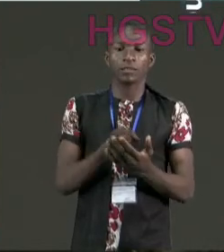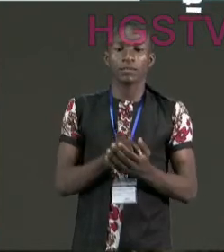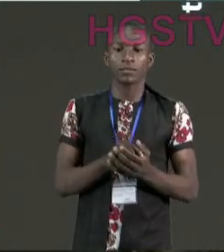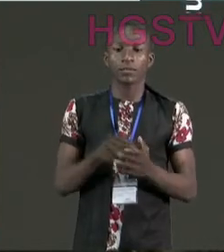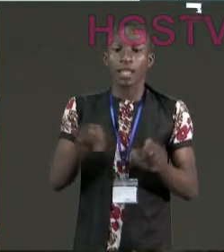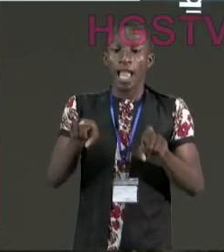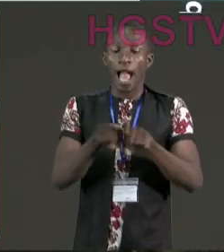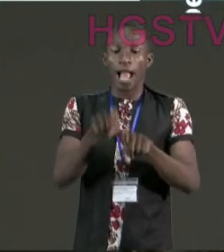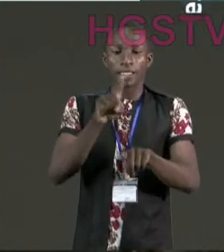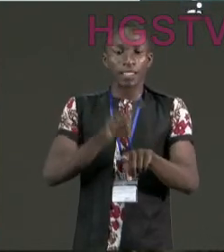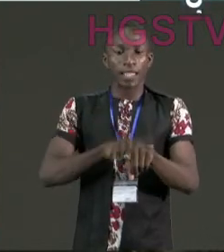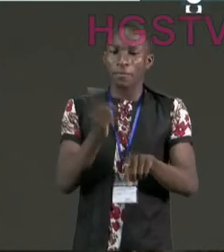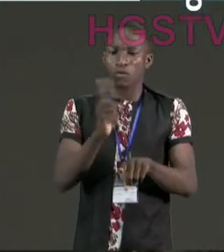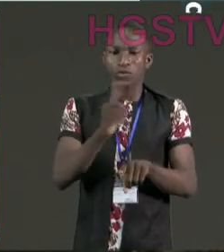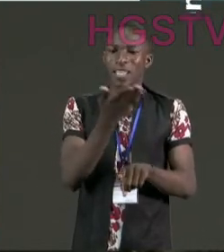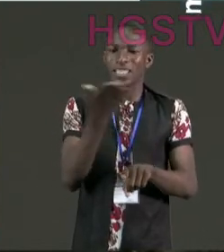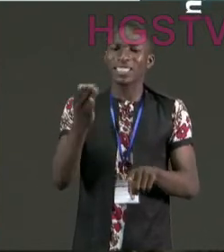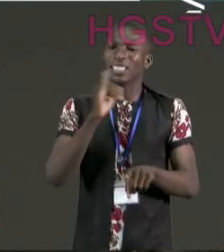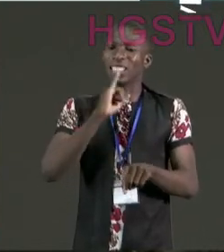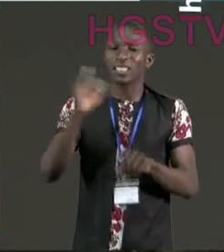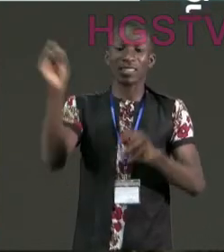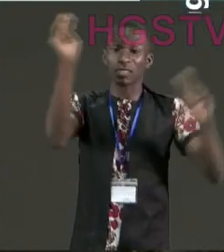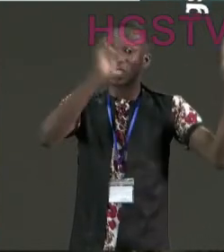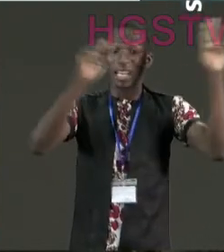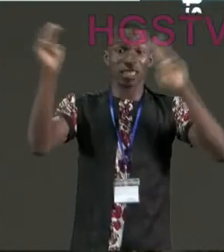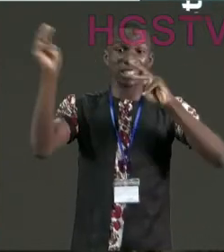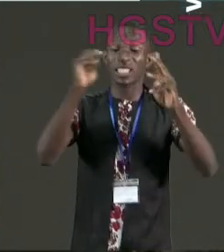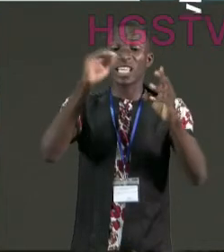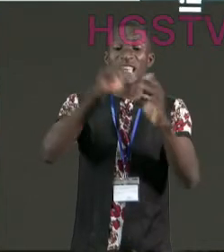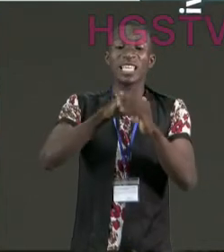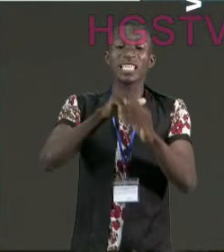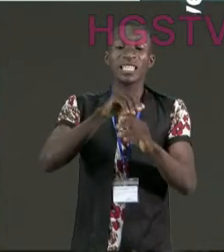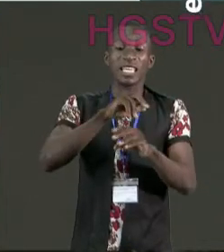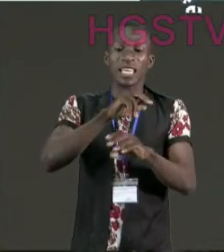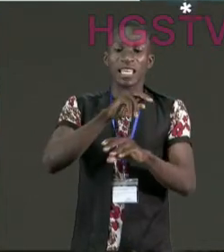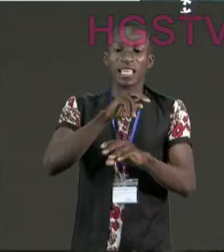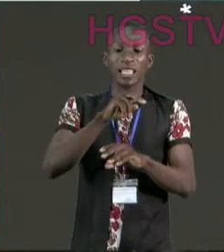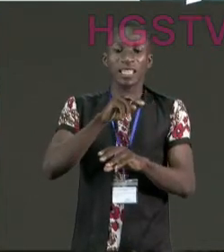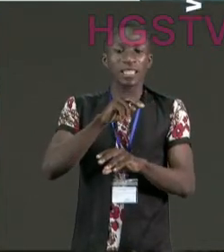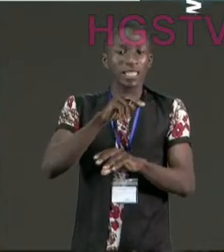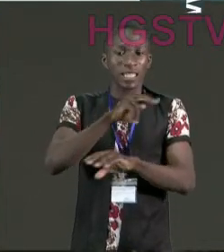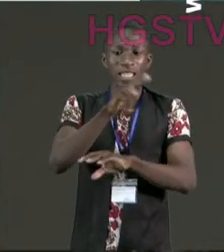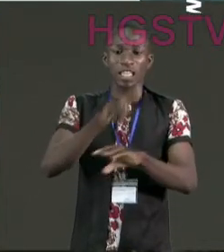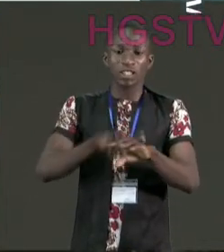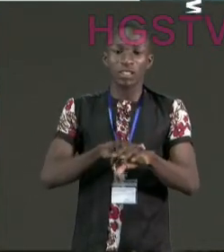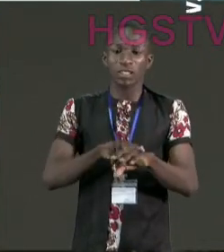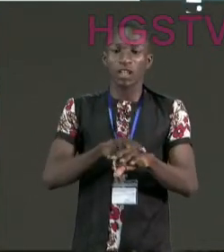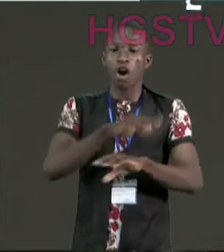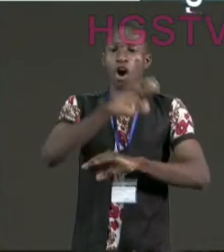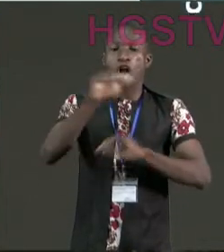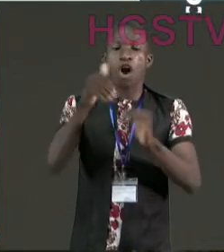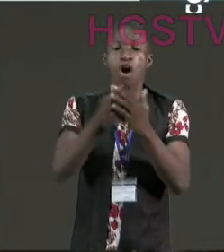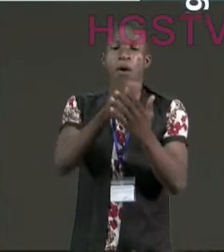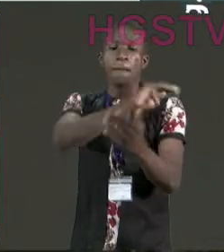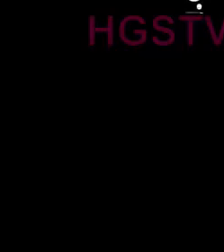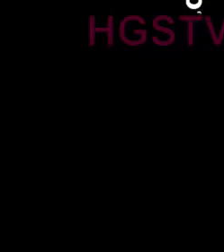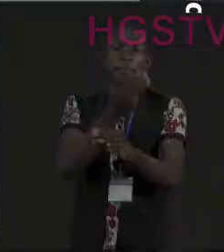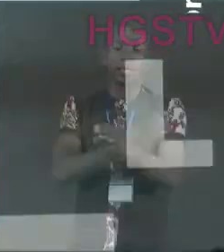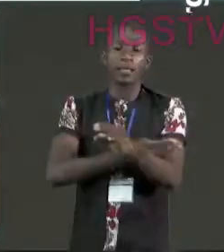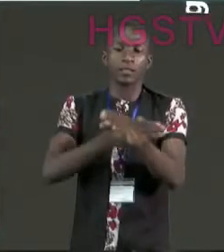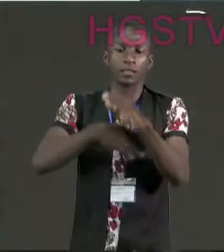At a time when there is crisis in a nation, the Almighty God